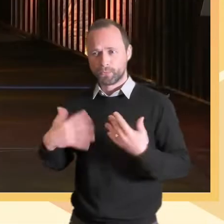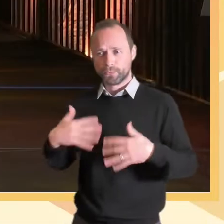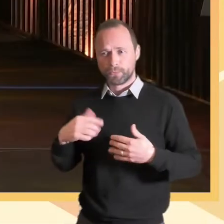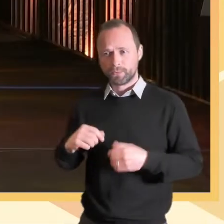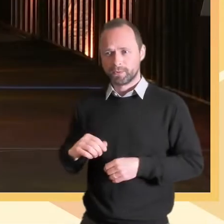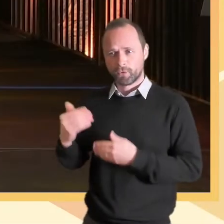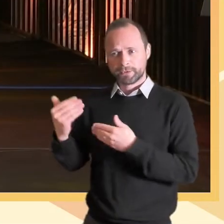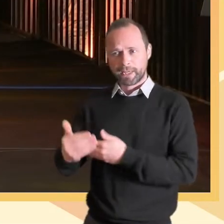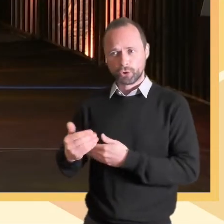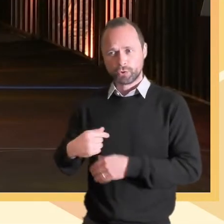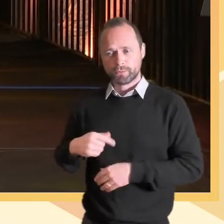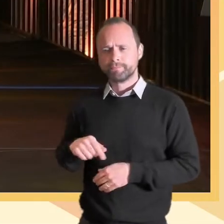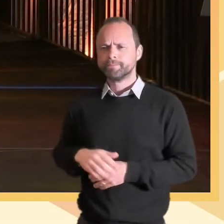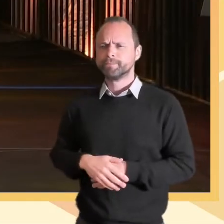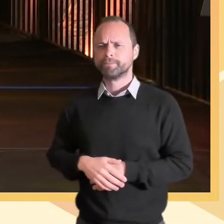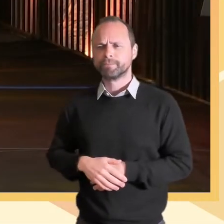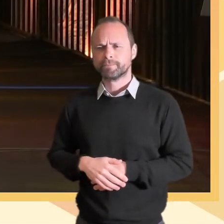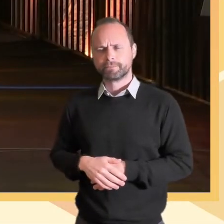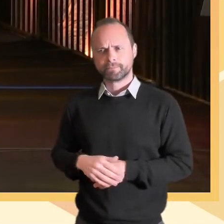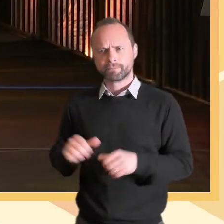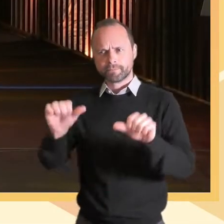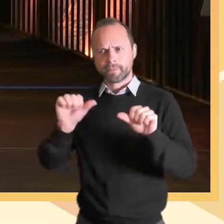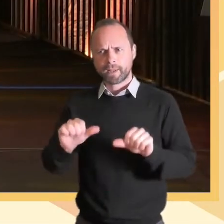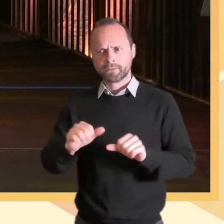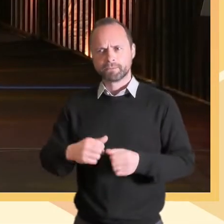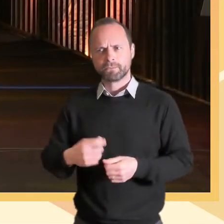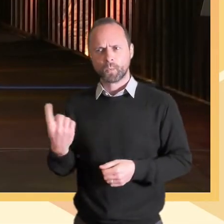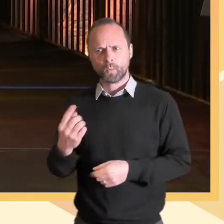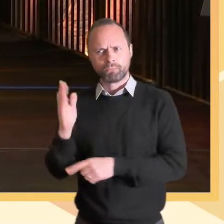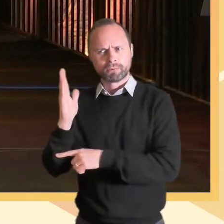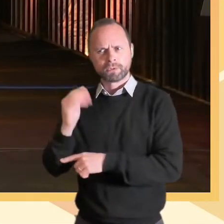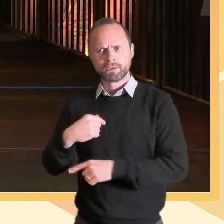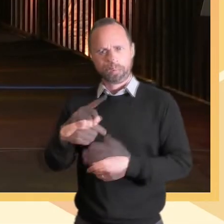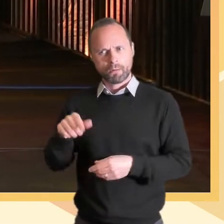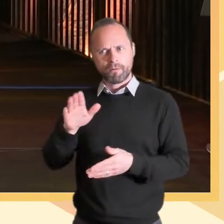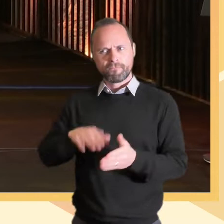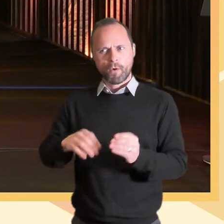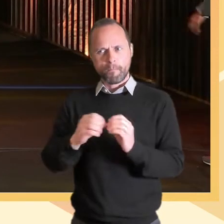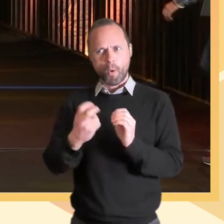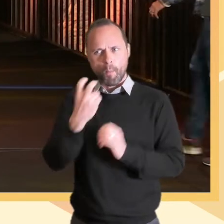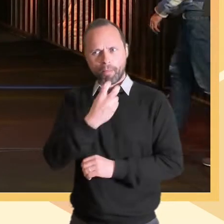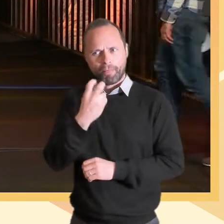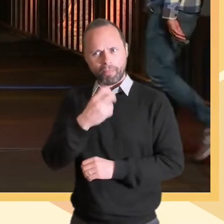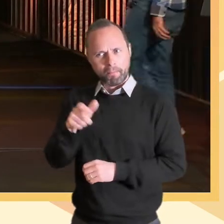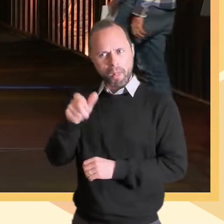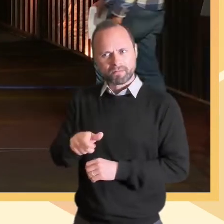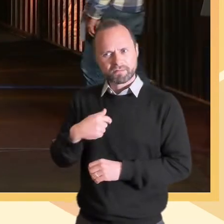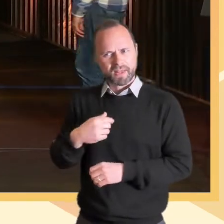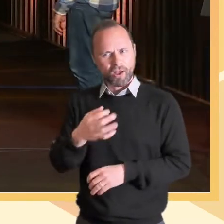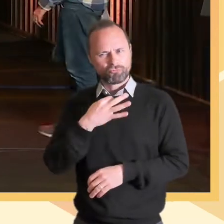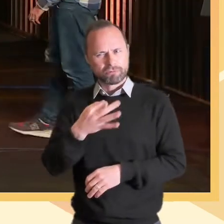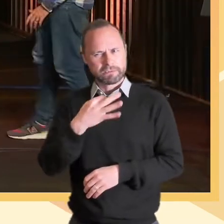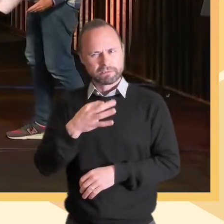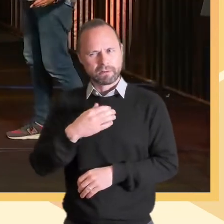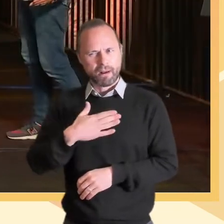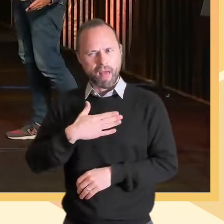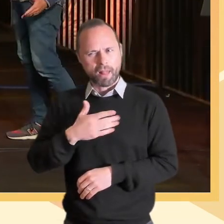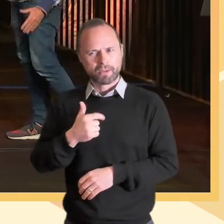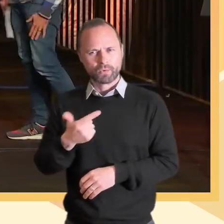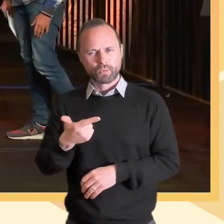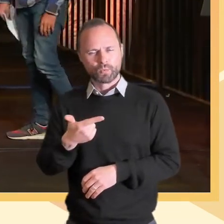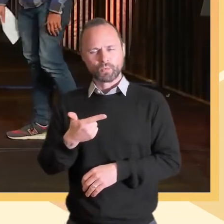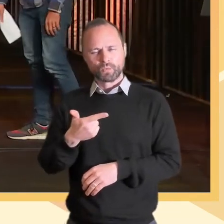We have John Good, a pioneer, a local boy. So you are the risk taker, the